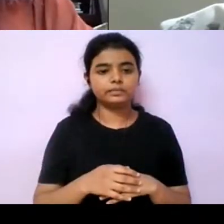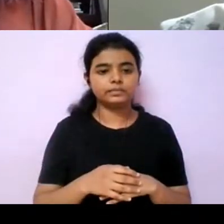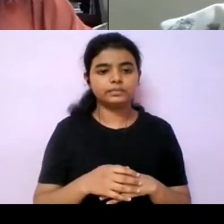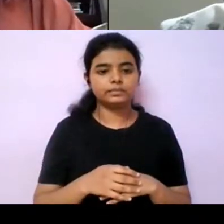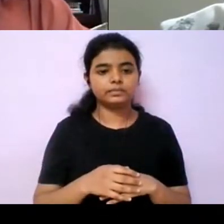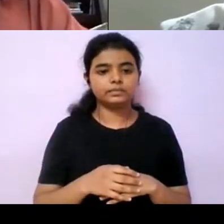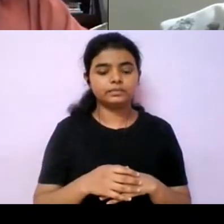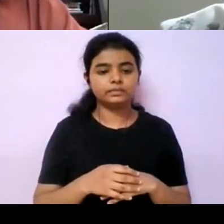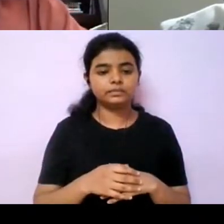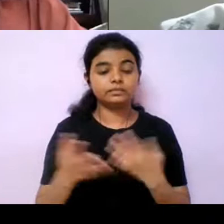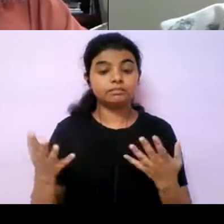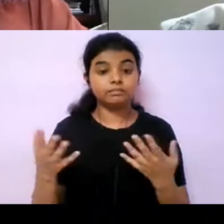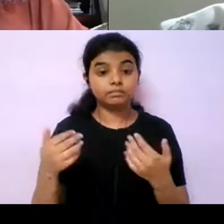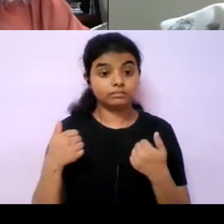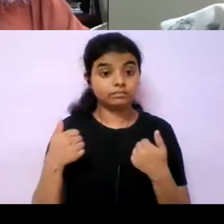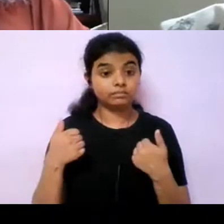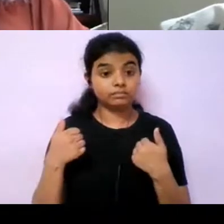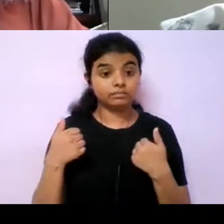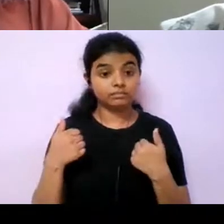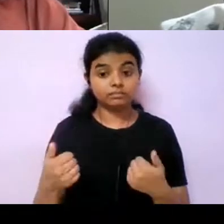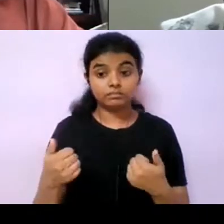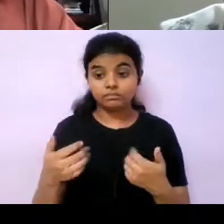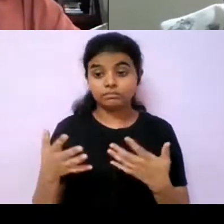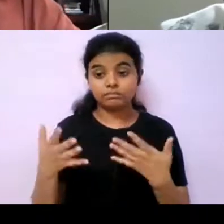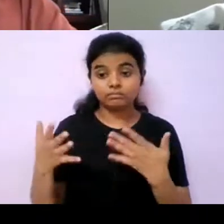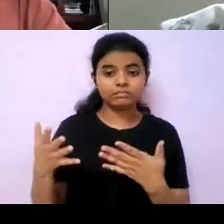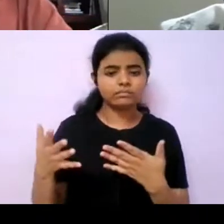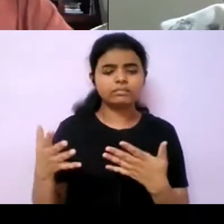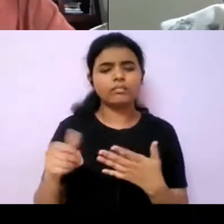person, not in the case of an infant.